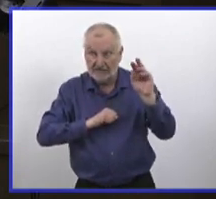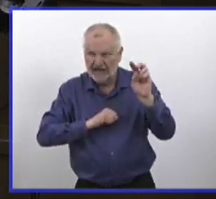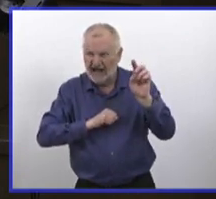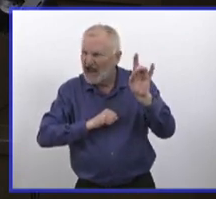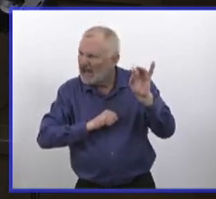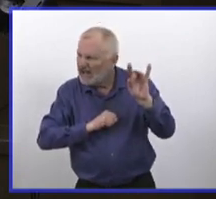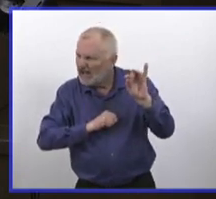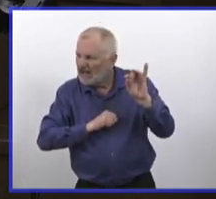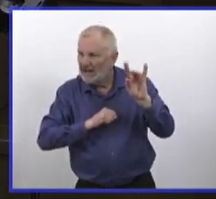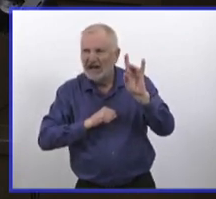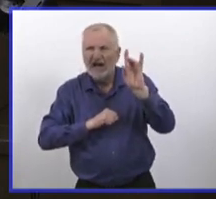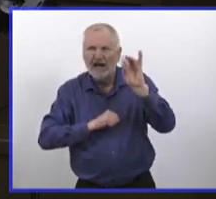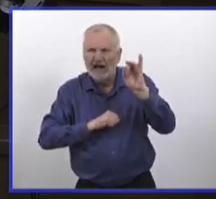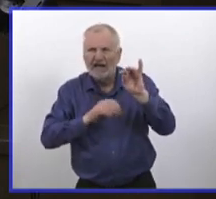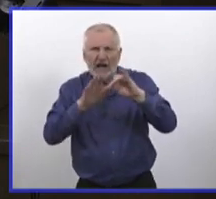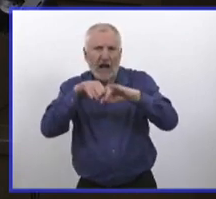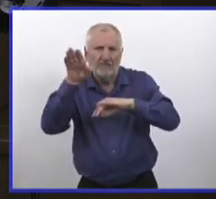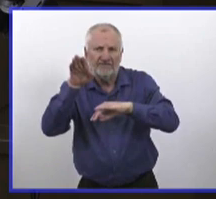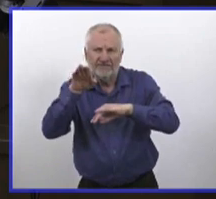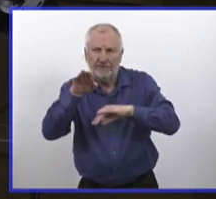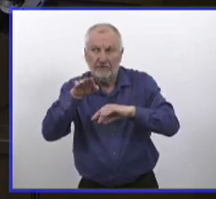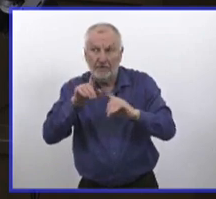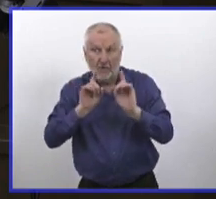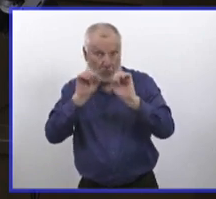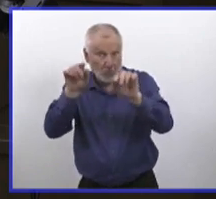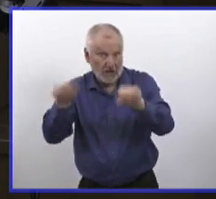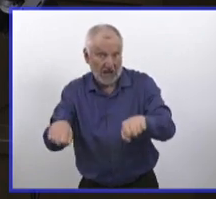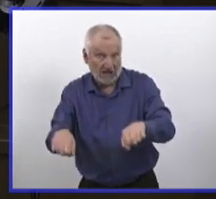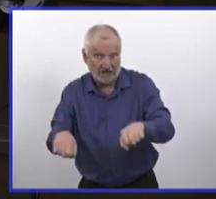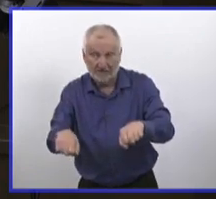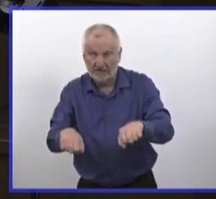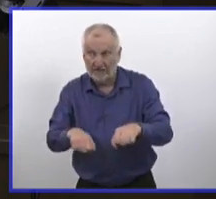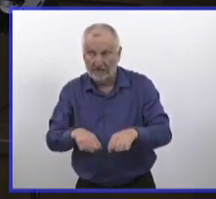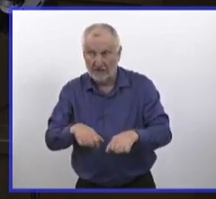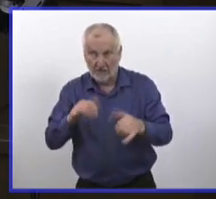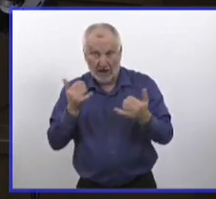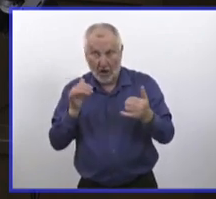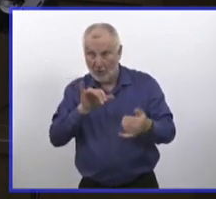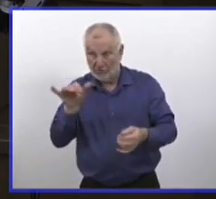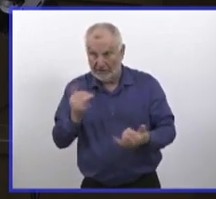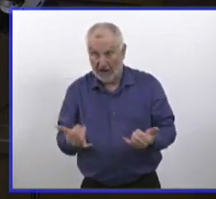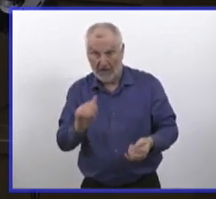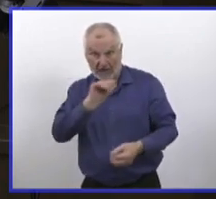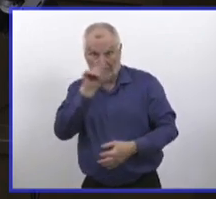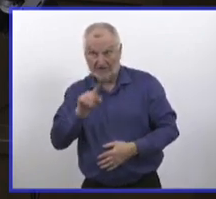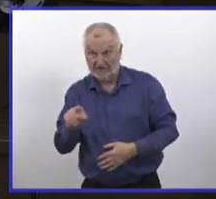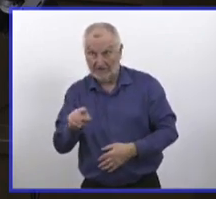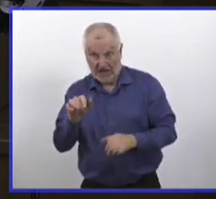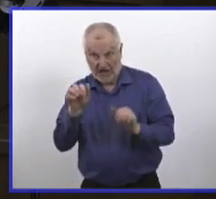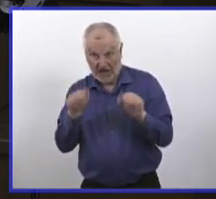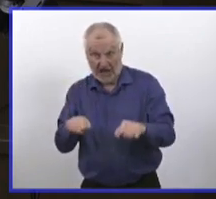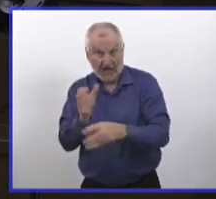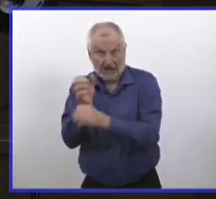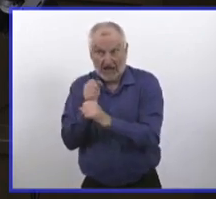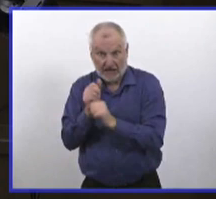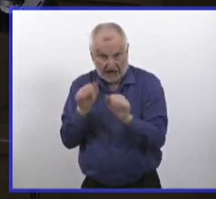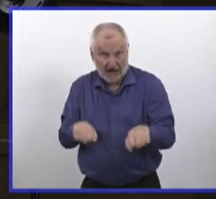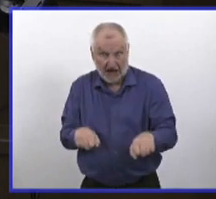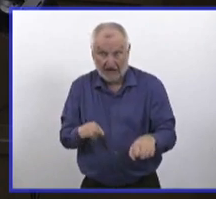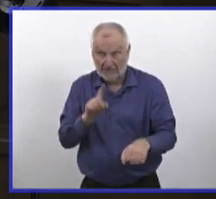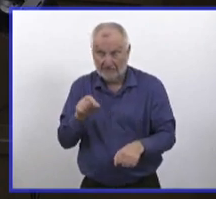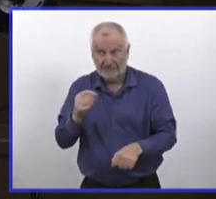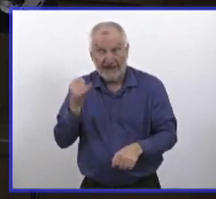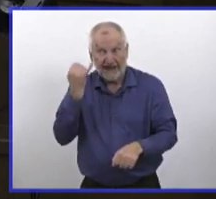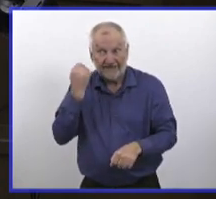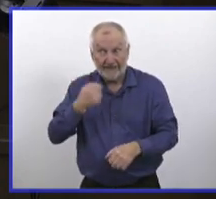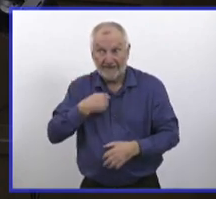one. But I guess if people were to read that, that would also suggest that just